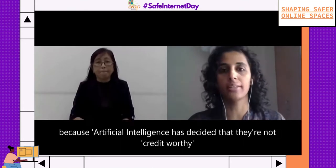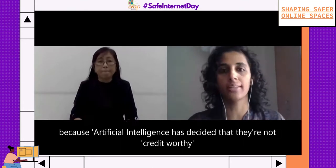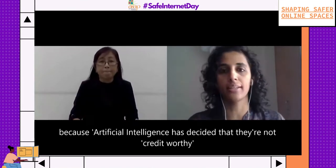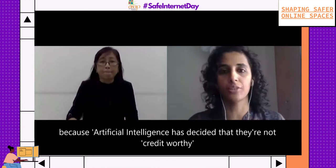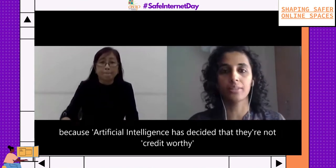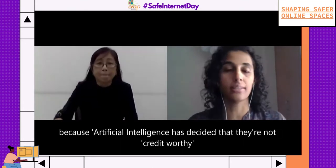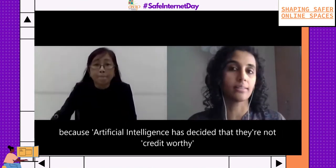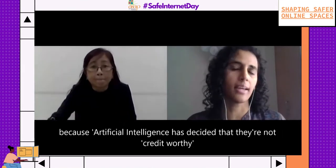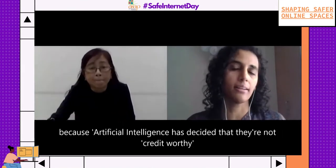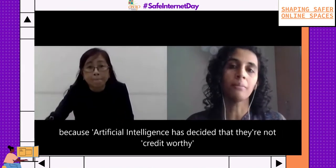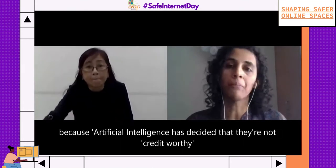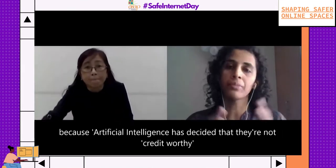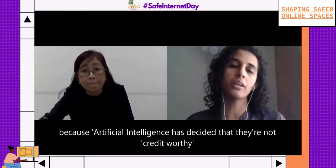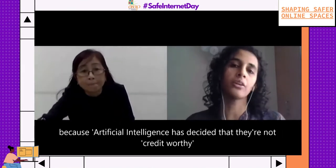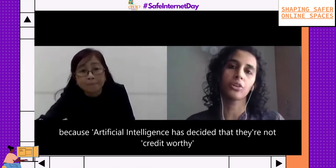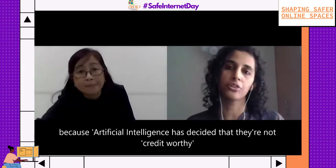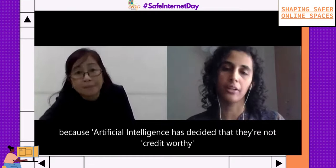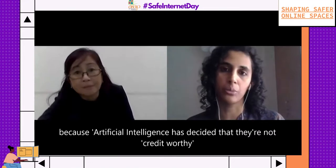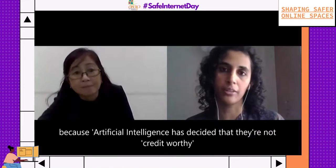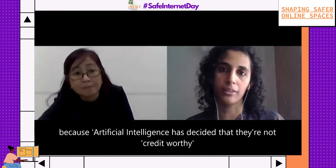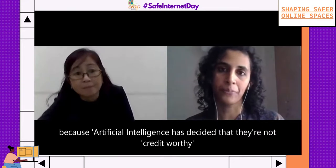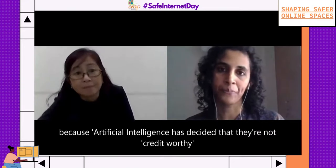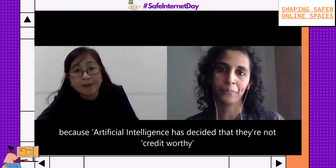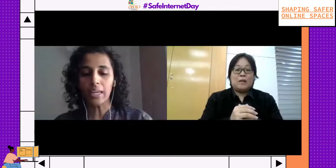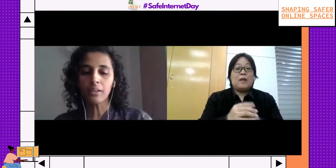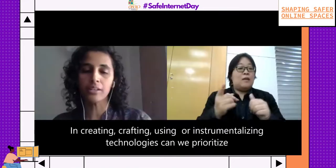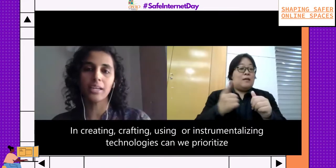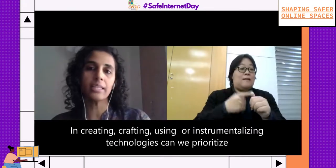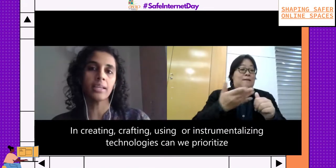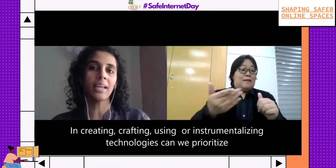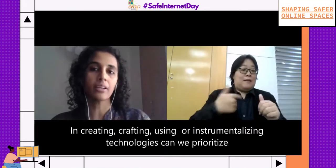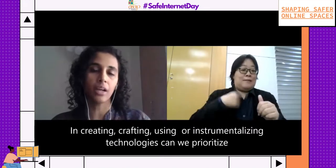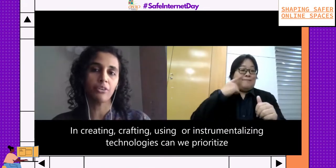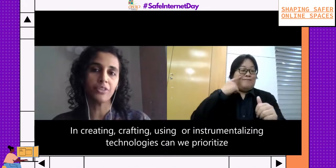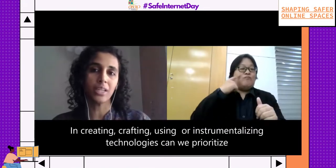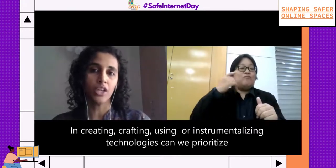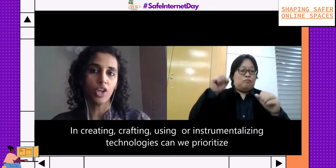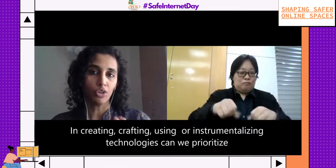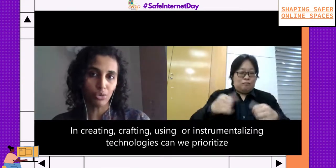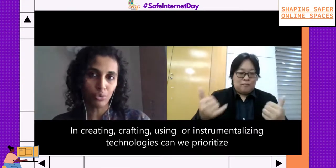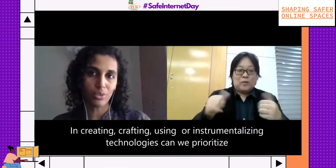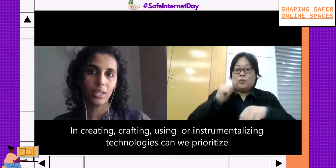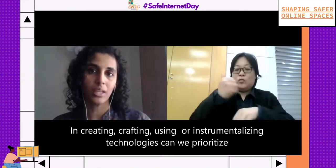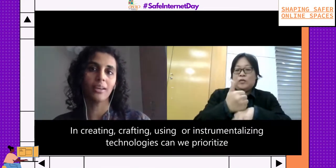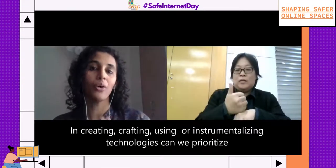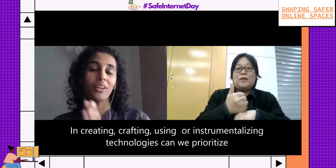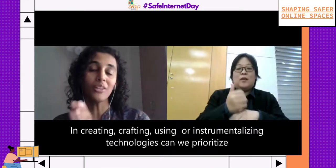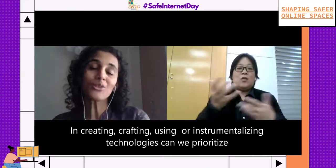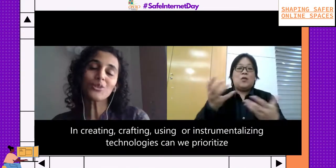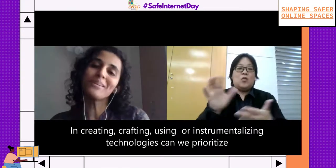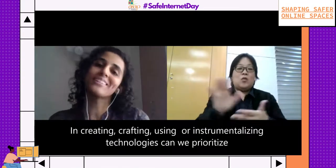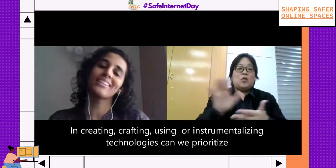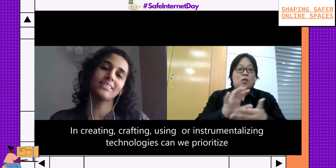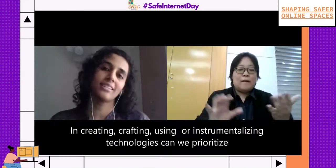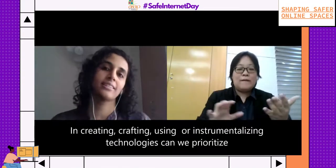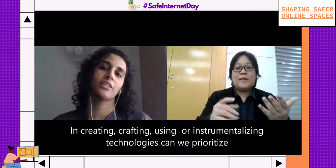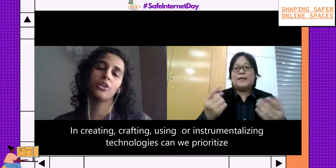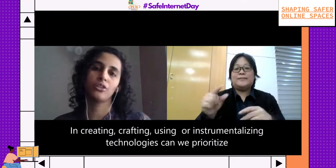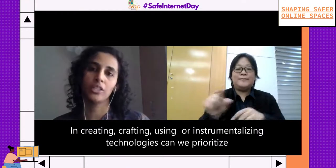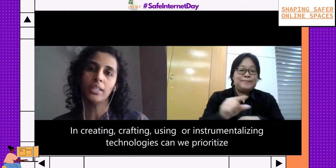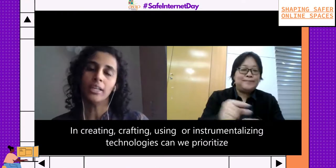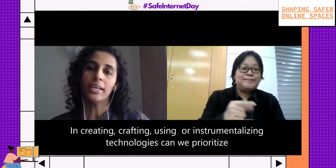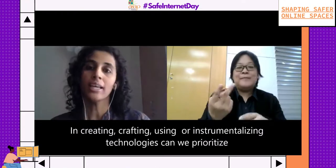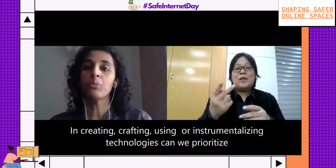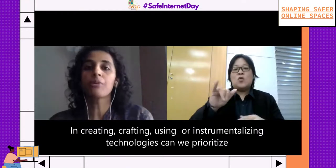artificial intelligence has decided that they are not credit-worthy. In creating, crafting, using, or instrumentalizing